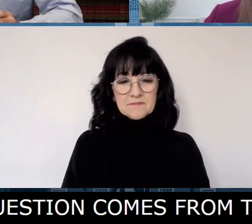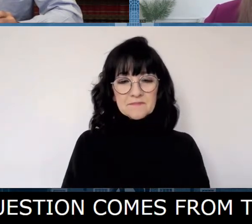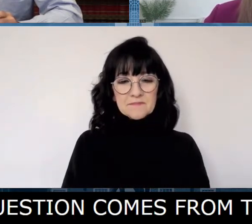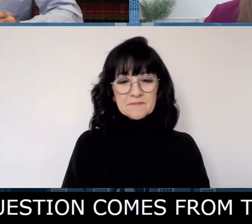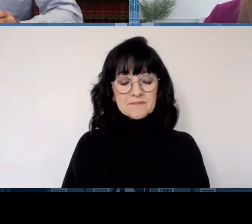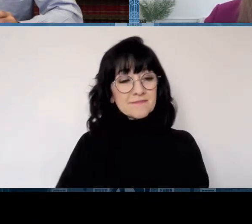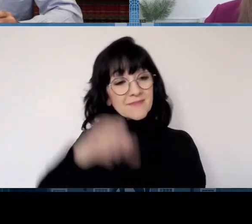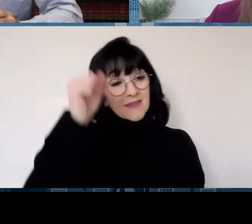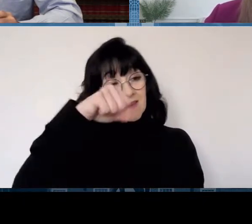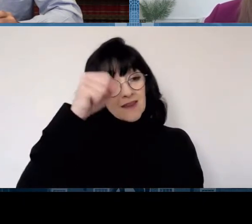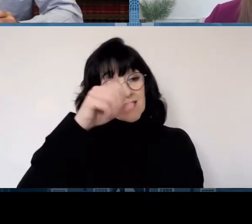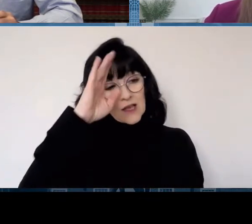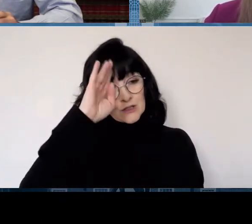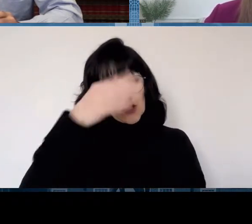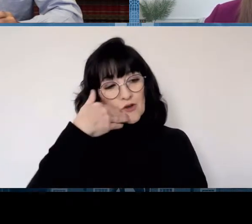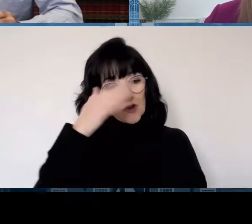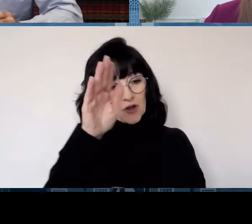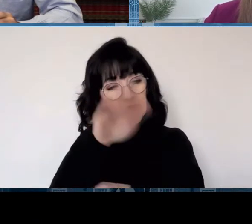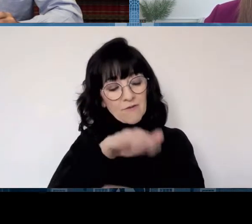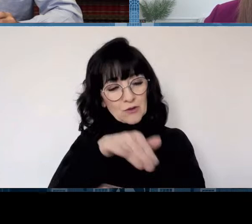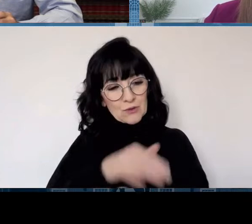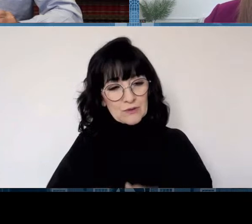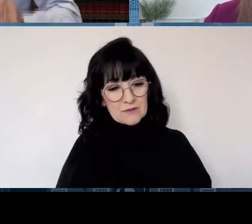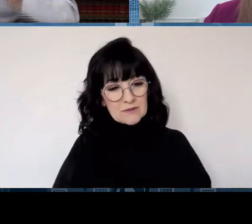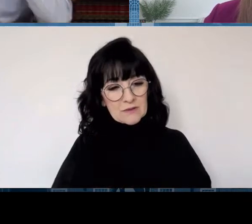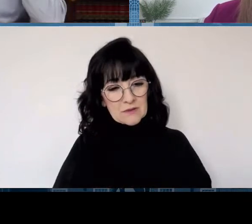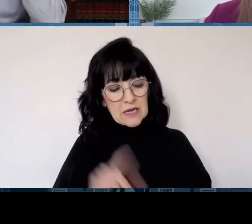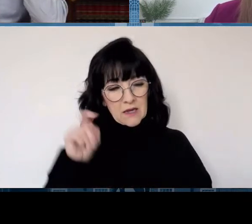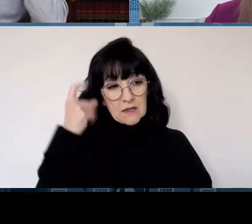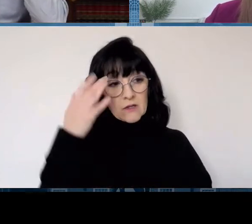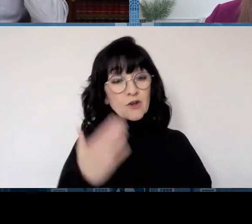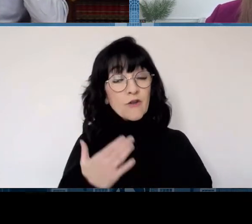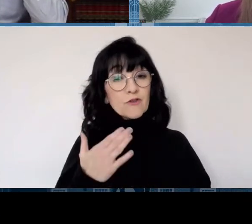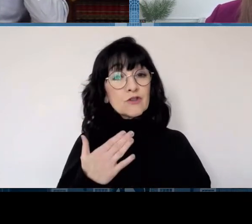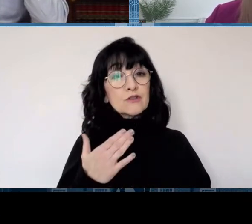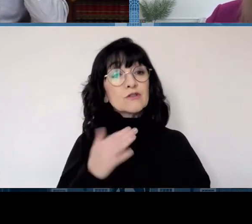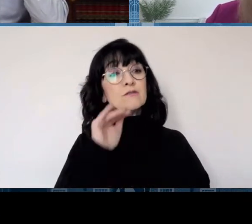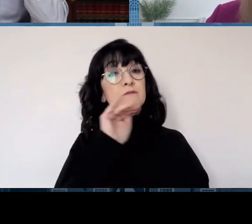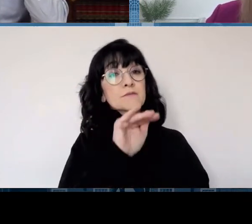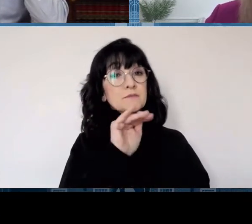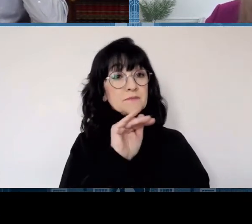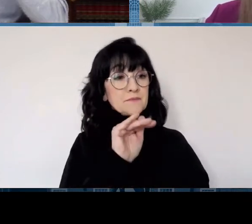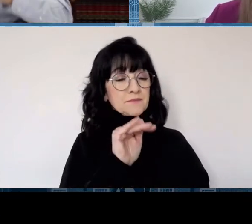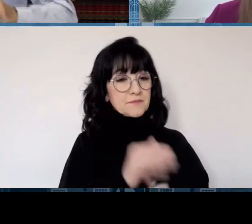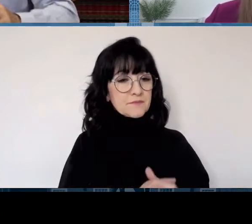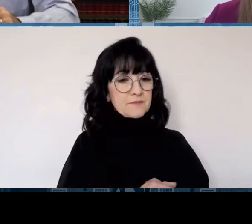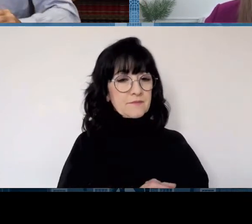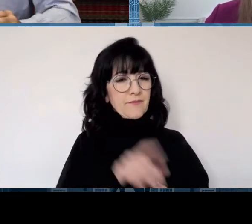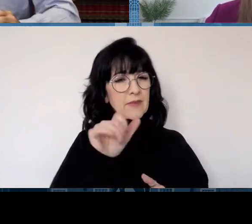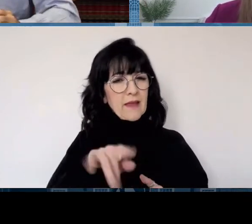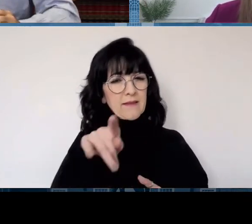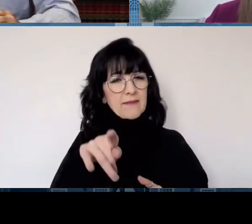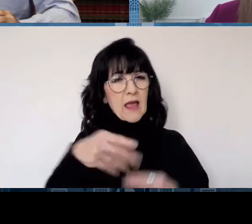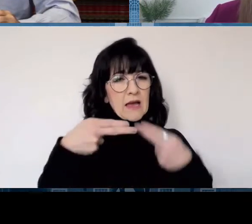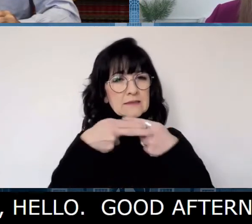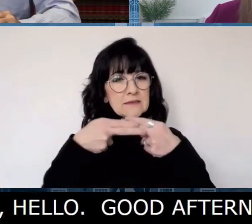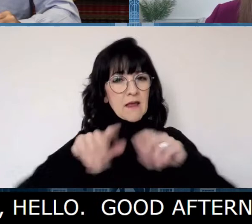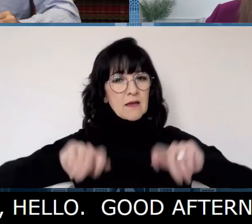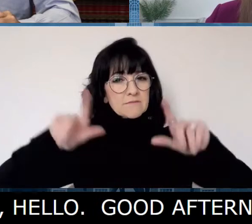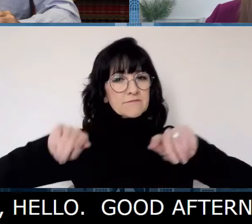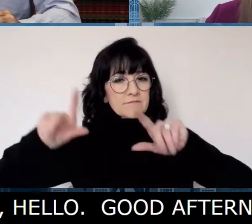Yes, hello, good afternoon. Governor, about you, the slideshow pointed out that